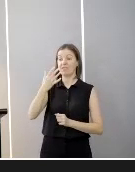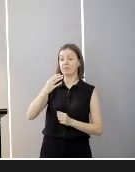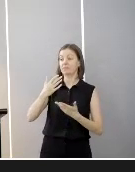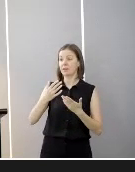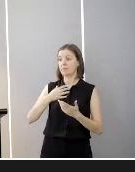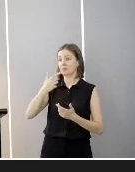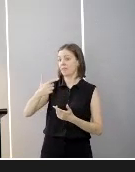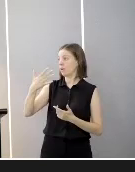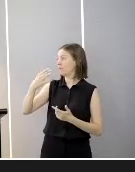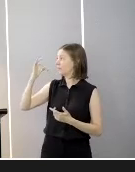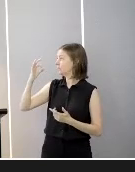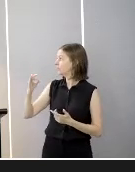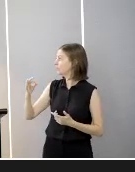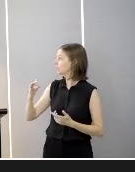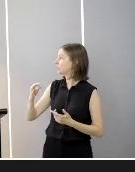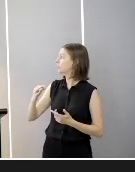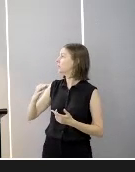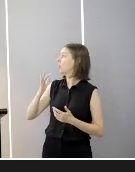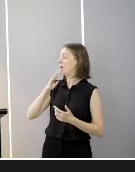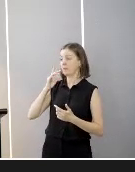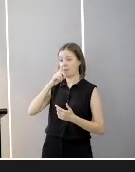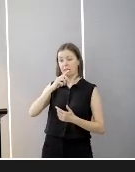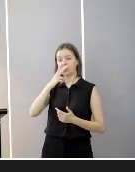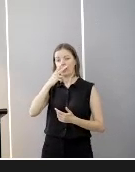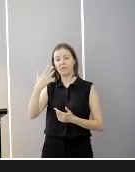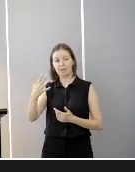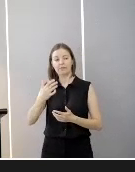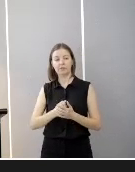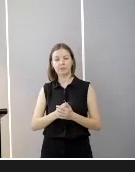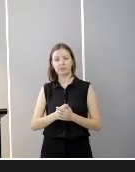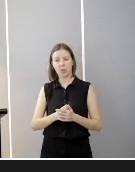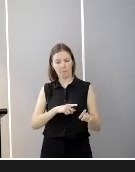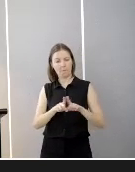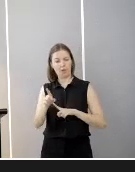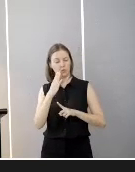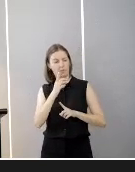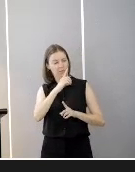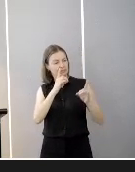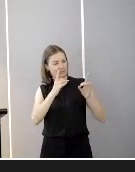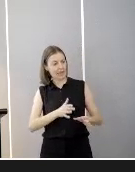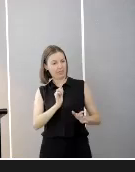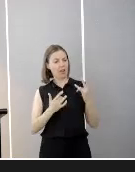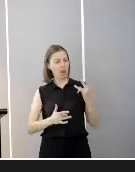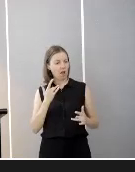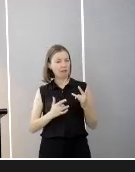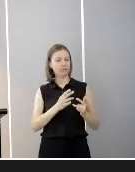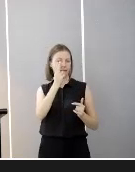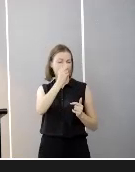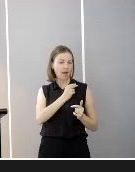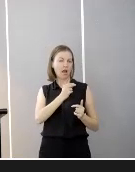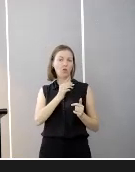So these are really serious problems that are striking people when they're young and really starting their lives, starting university and